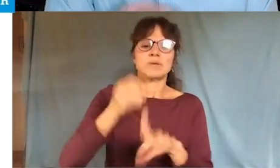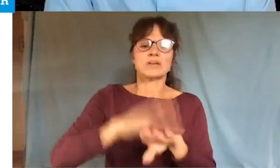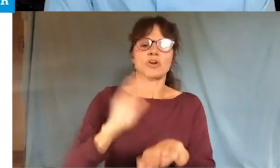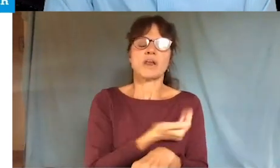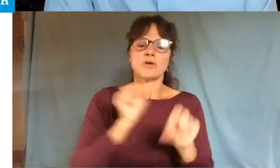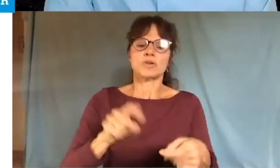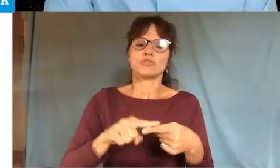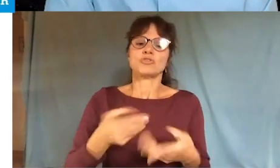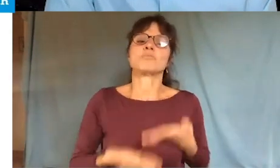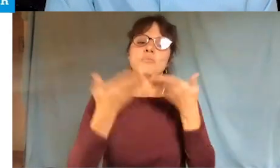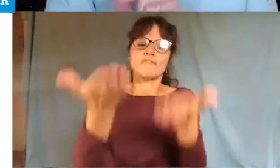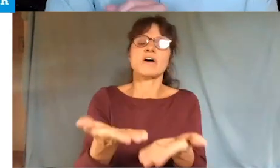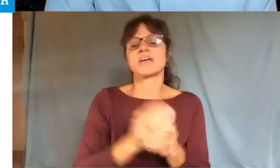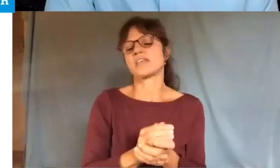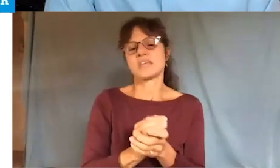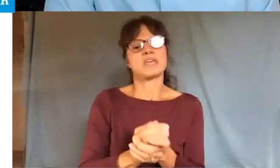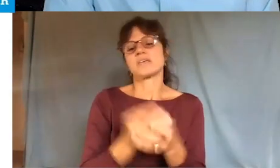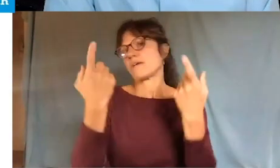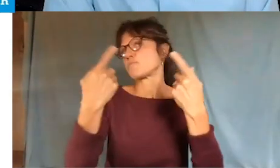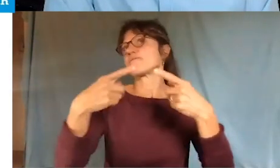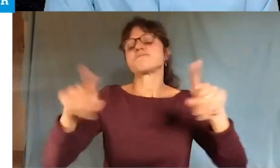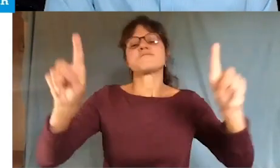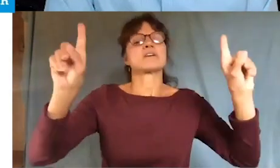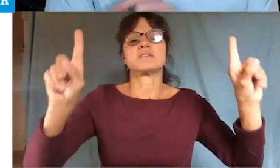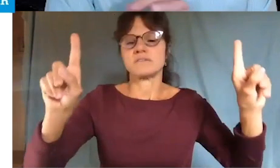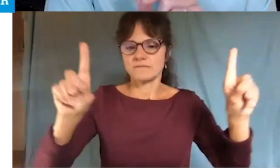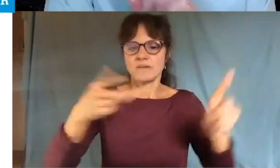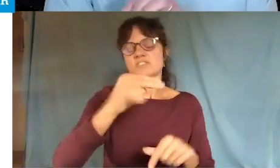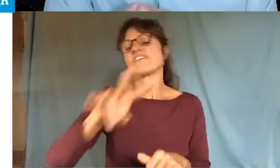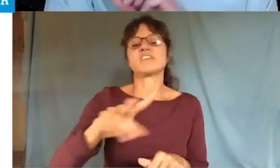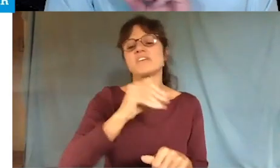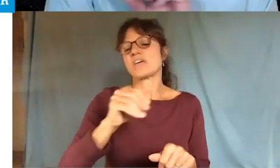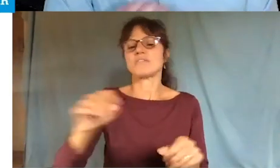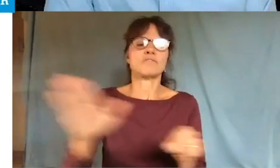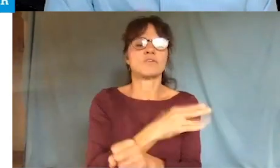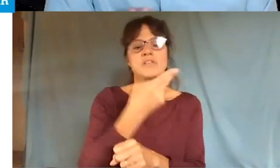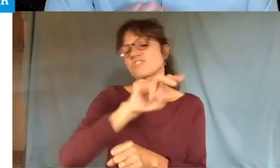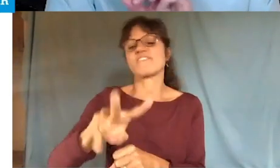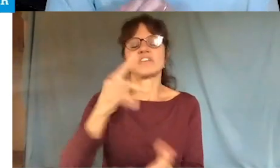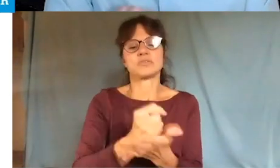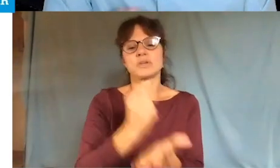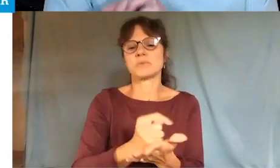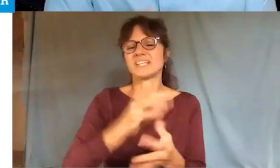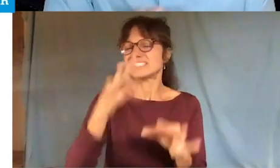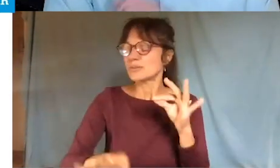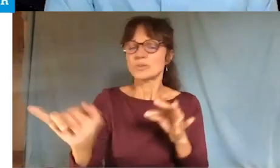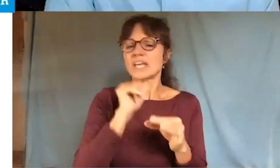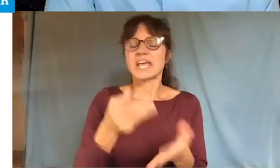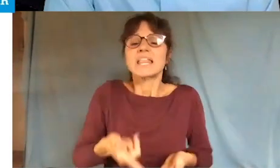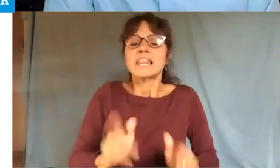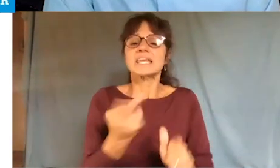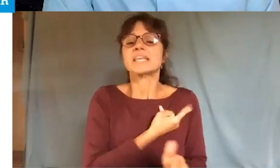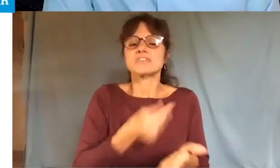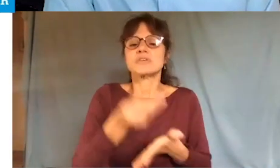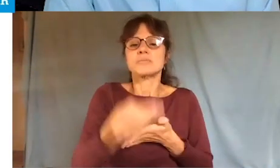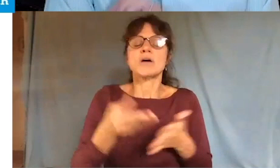provide effective HIV treatment and comprehensive HIV treatment. The simple move of not allowing us to purchase the drugs through a